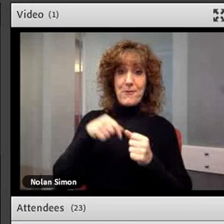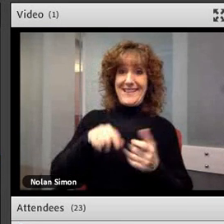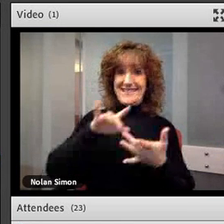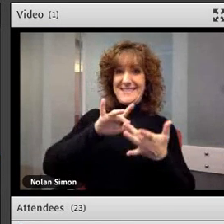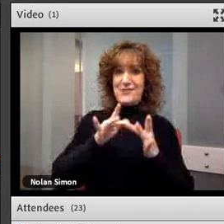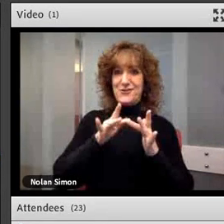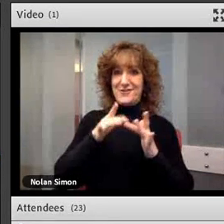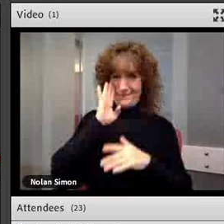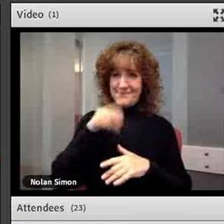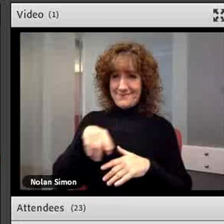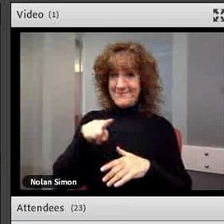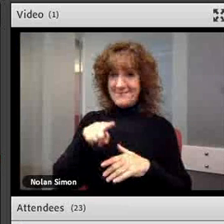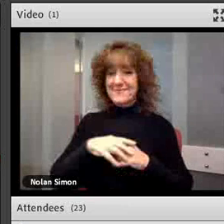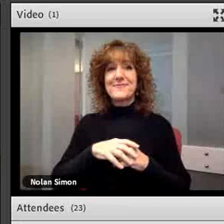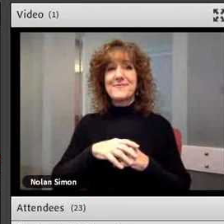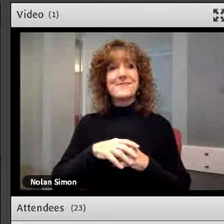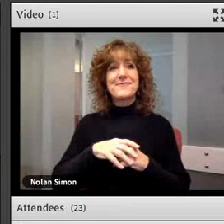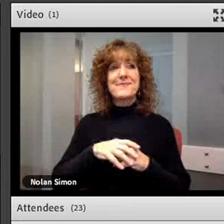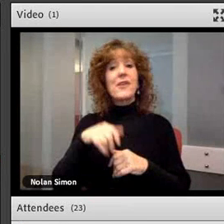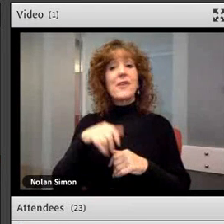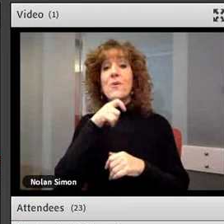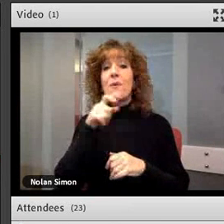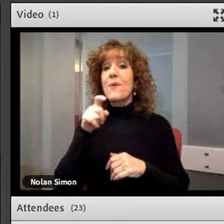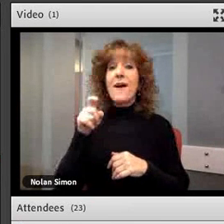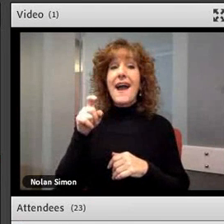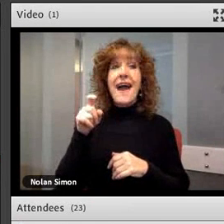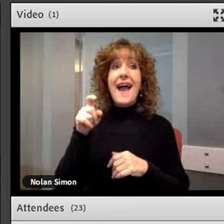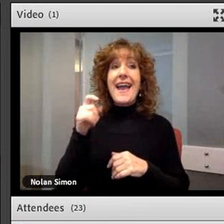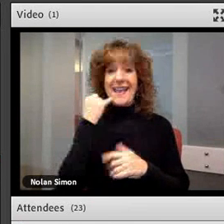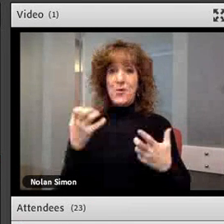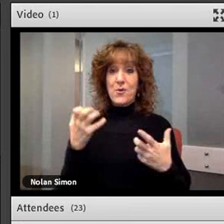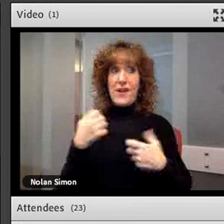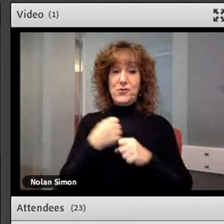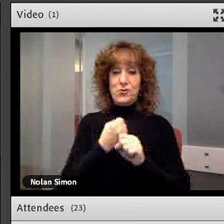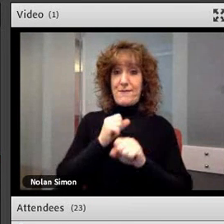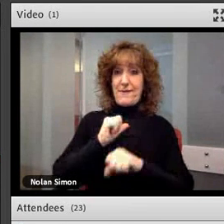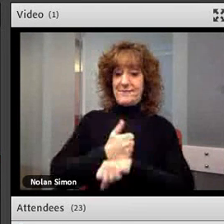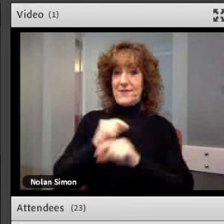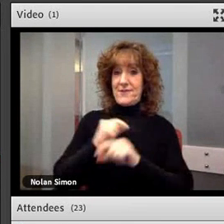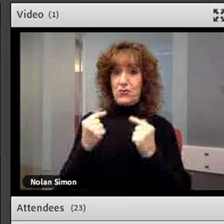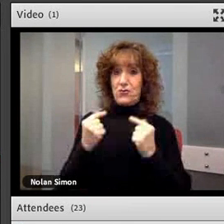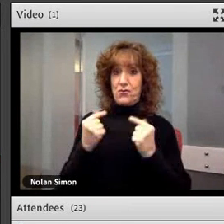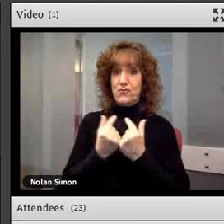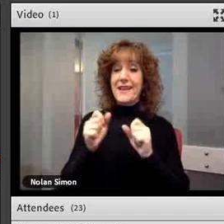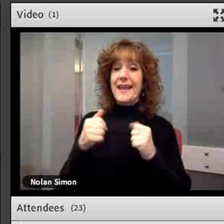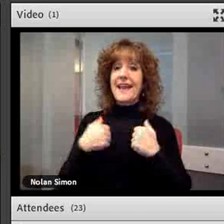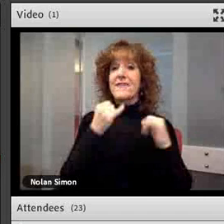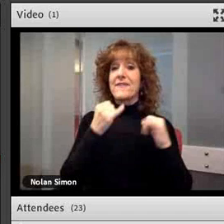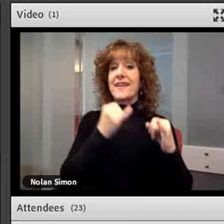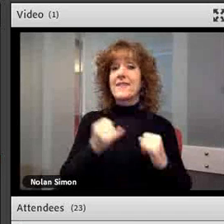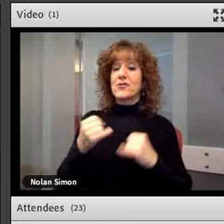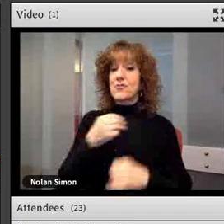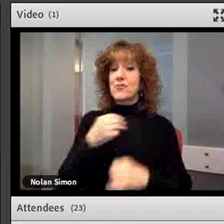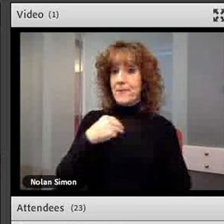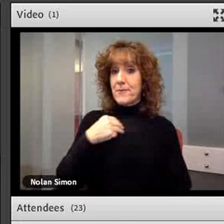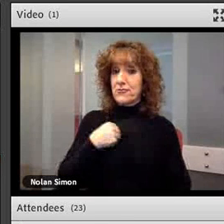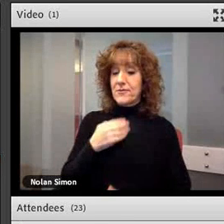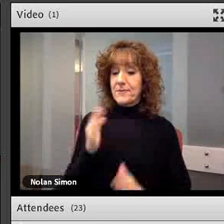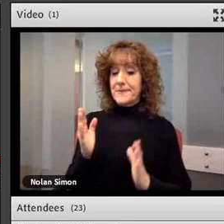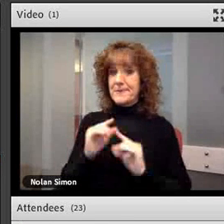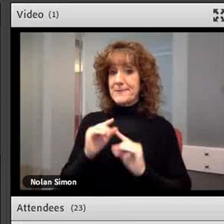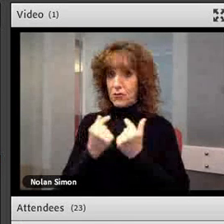internet, so you don't have to, if you want to make a group, so you can have an individual membership, you can have a small